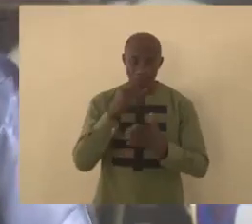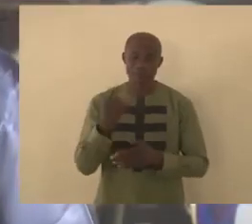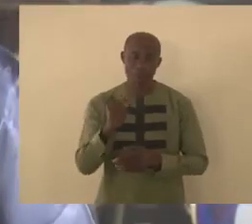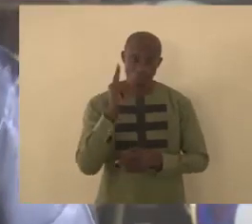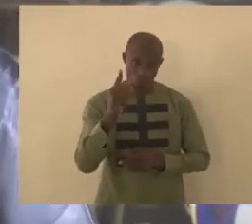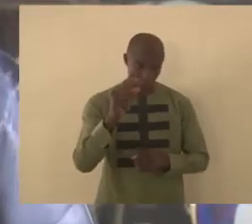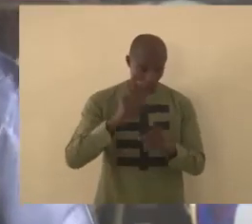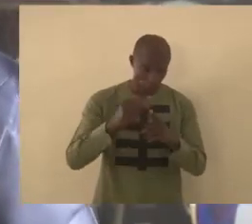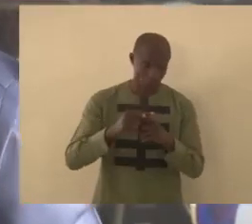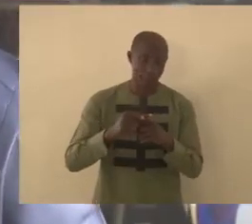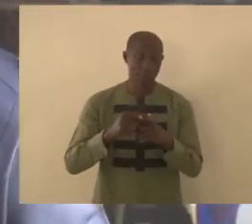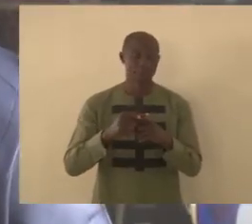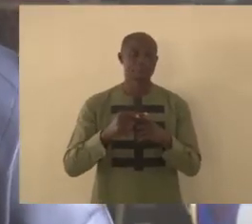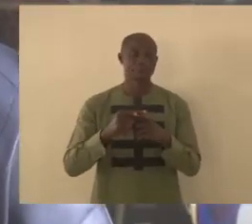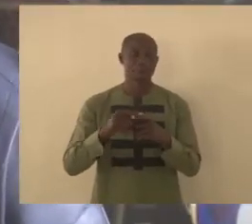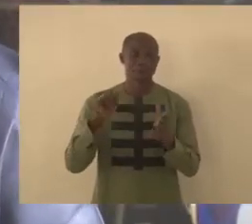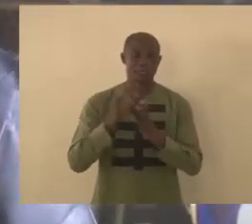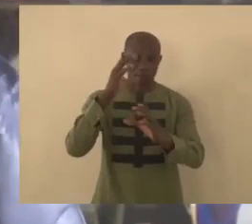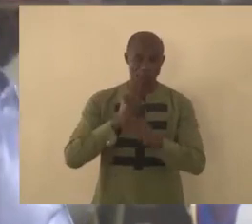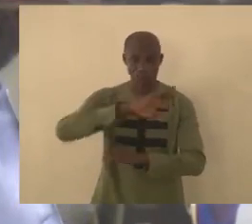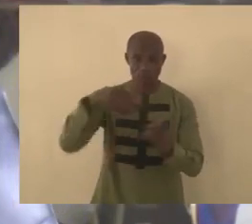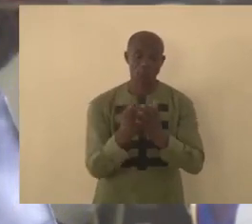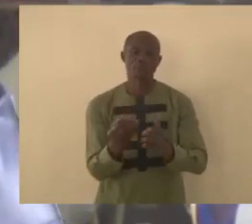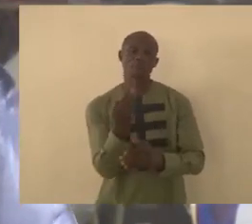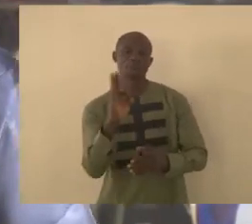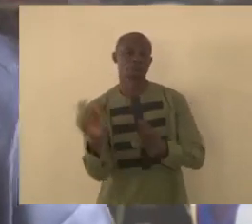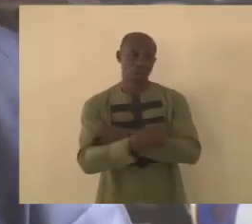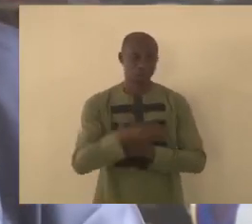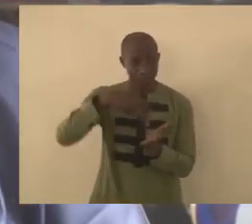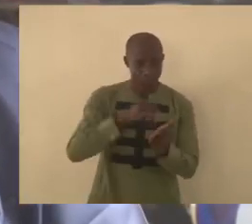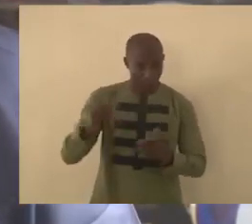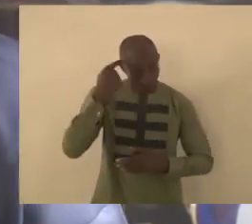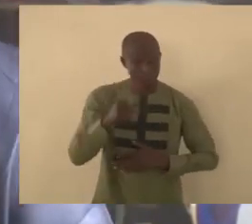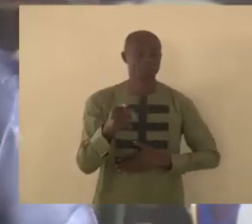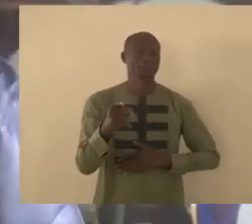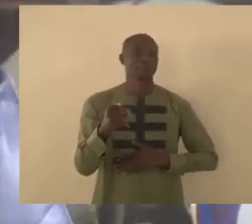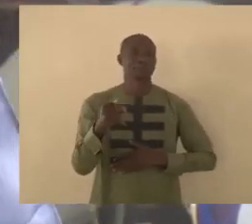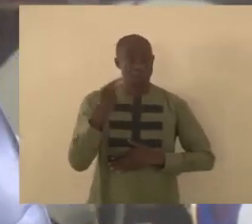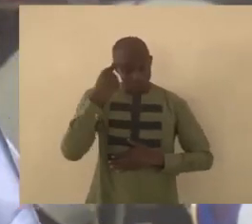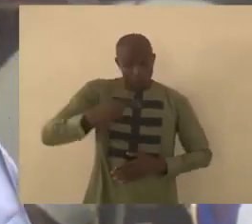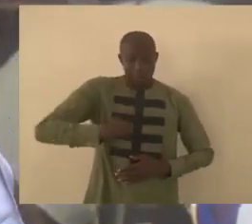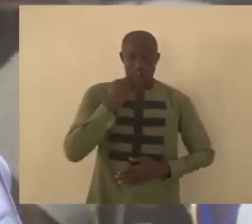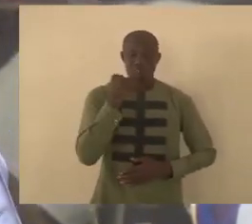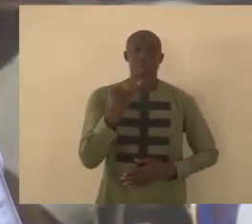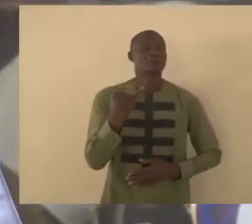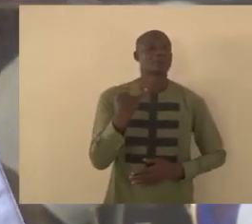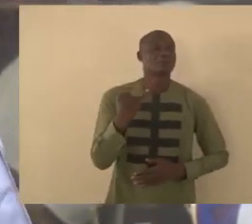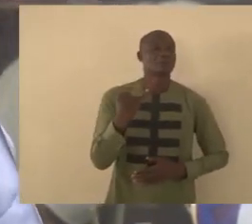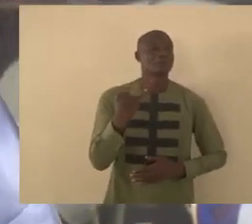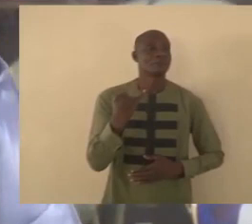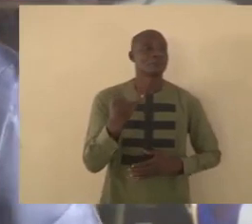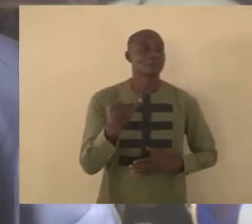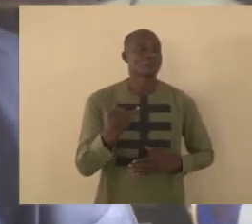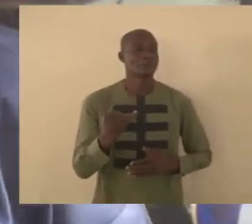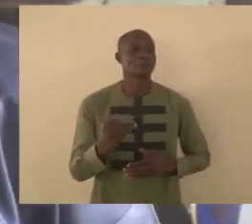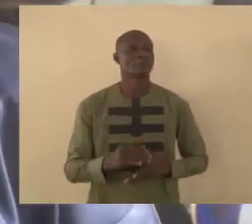What is the one word or phrase that captures all of today's readings for you? For me, it is